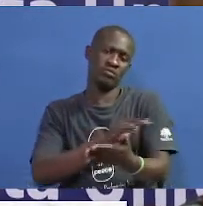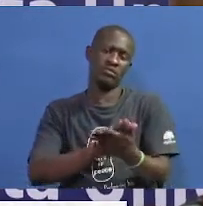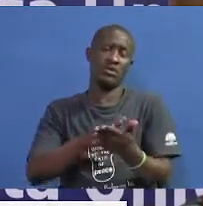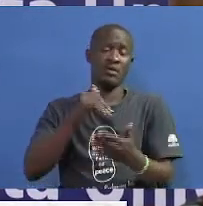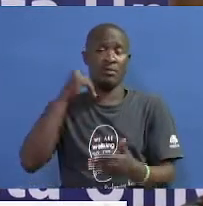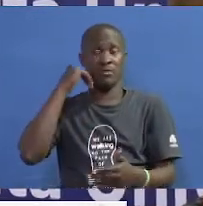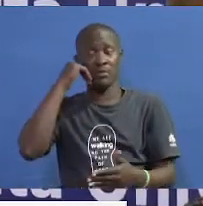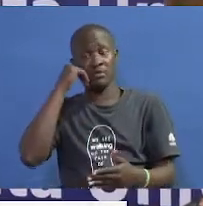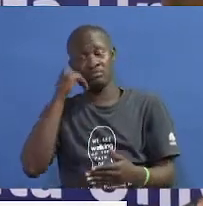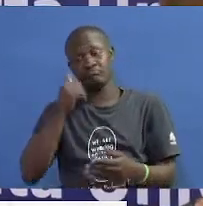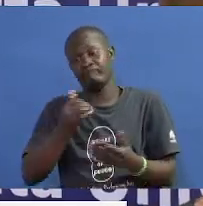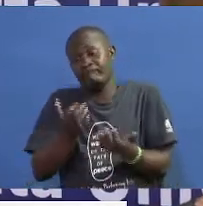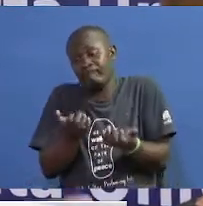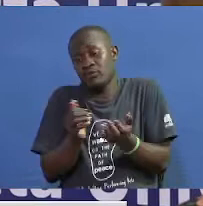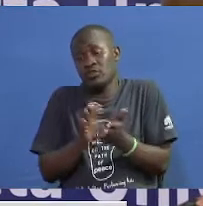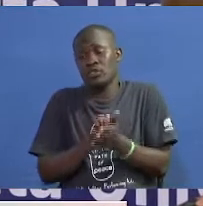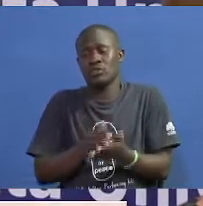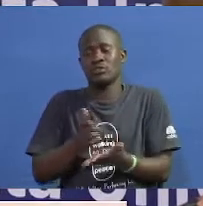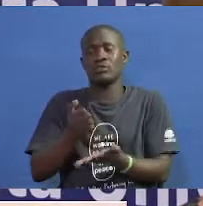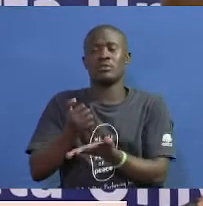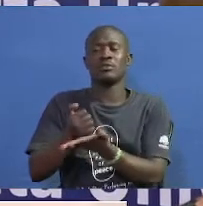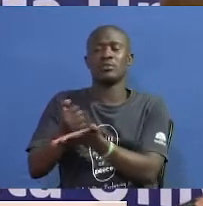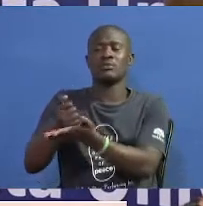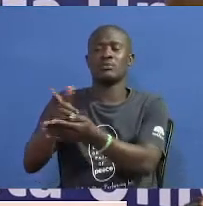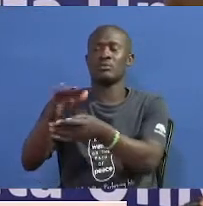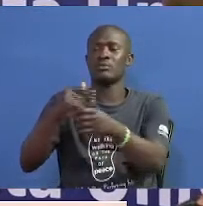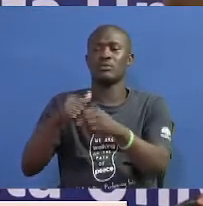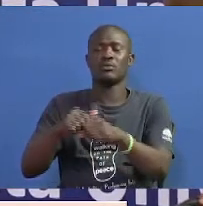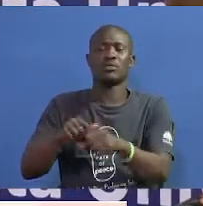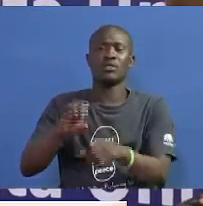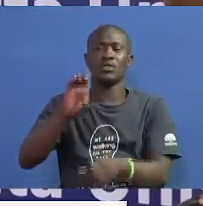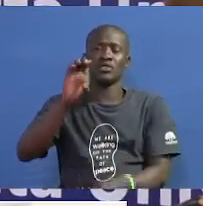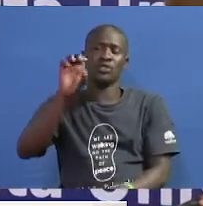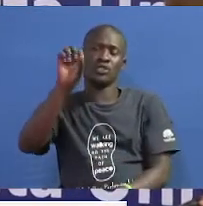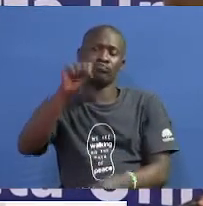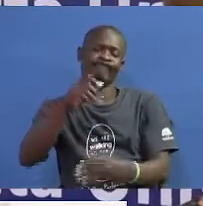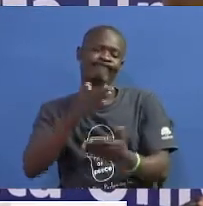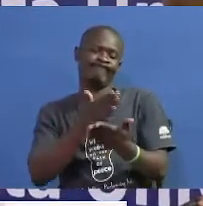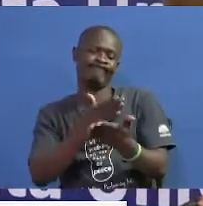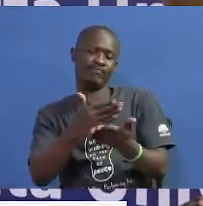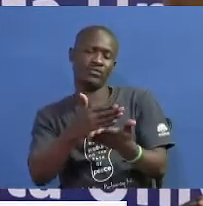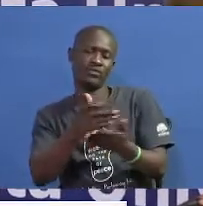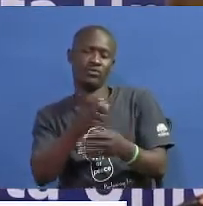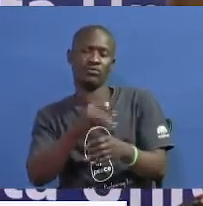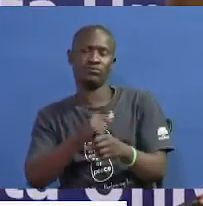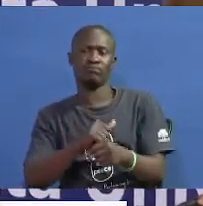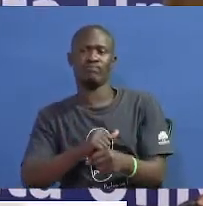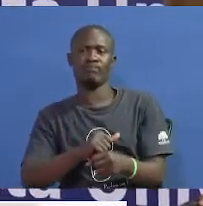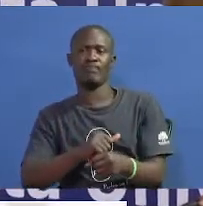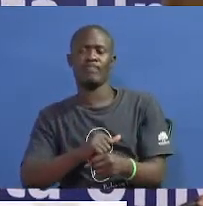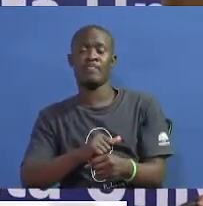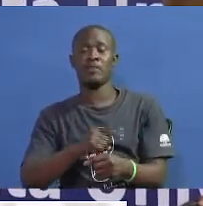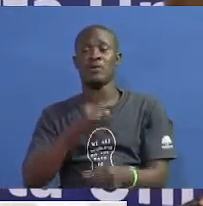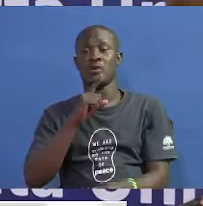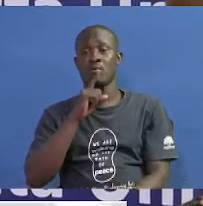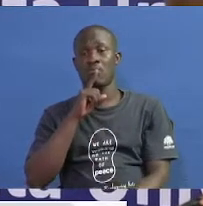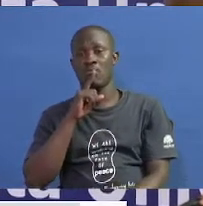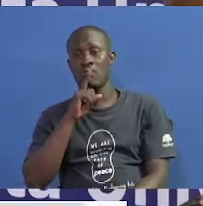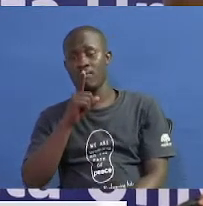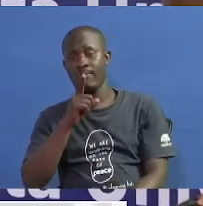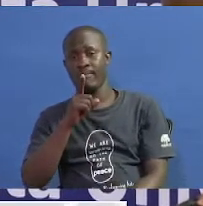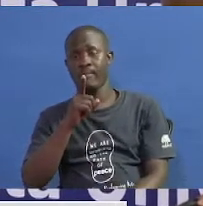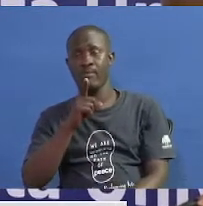need an assisted delivery? Do they need to go to theater for a C-section, or can they just continue to labor vaginally?